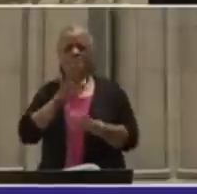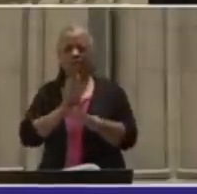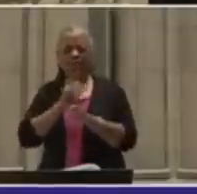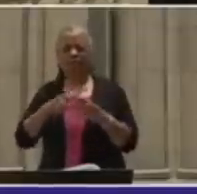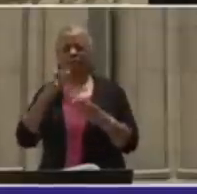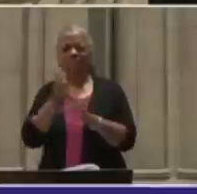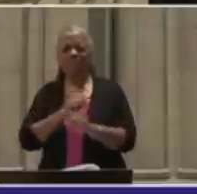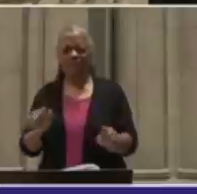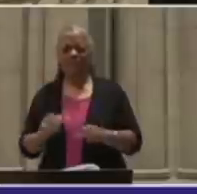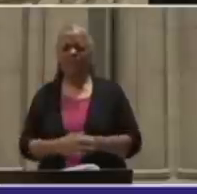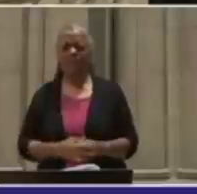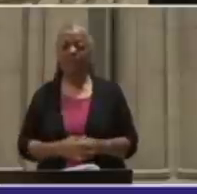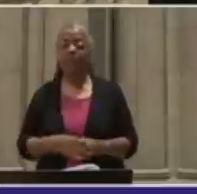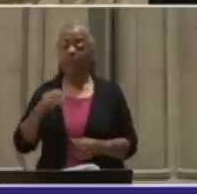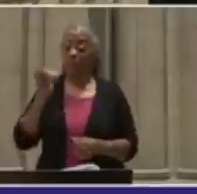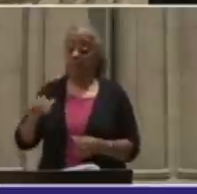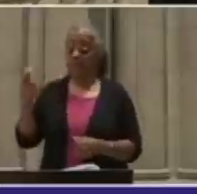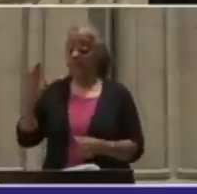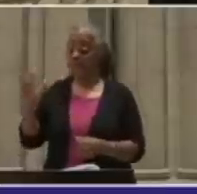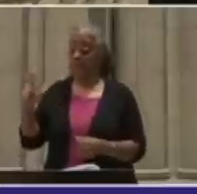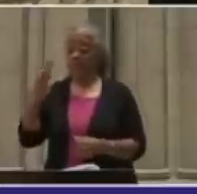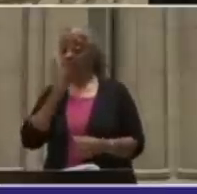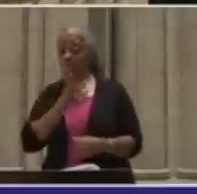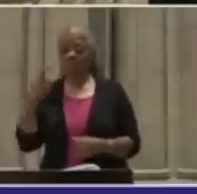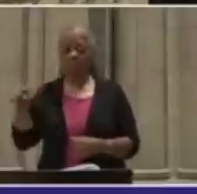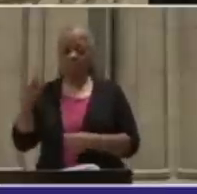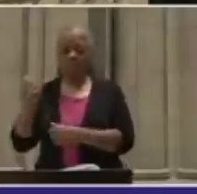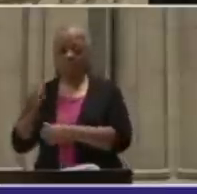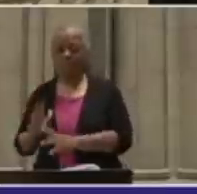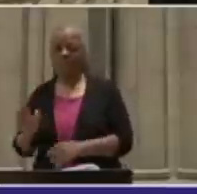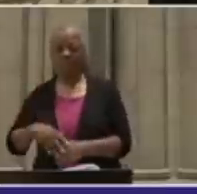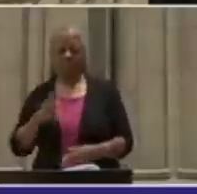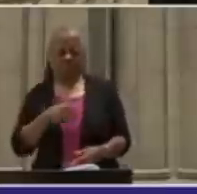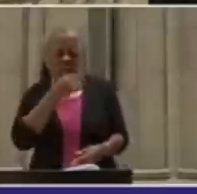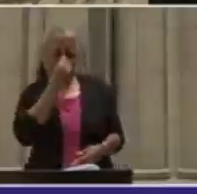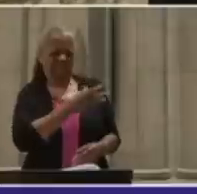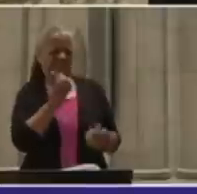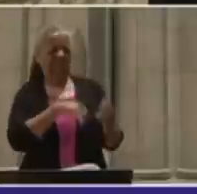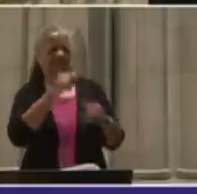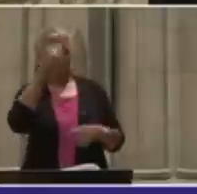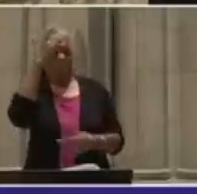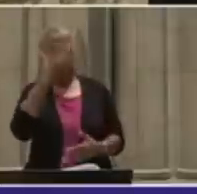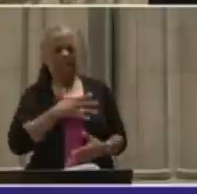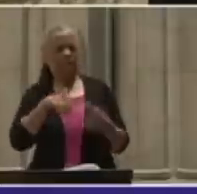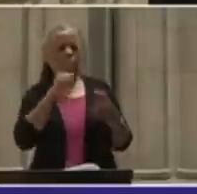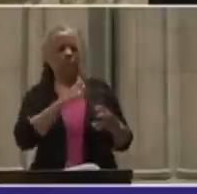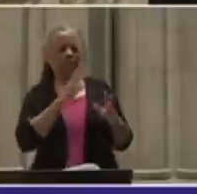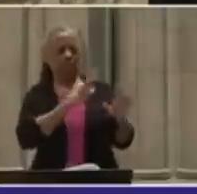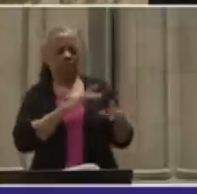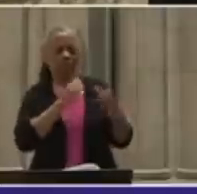safety. Colonel Shivington ignored them and said, "Damn any man who sympathizes with